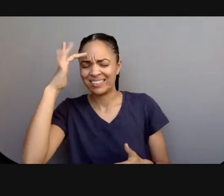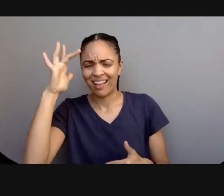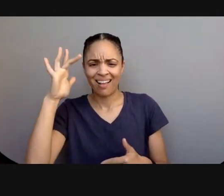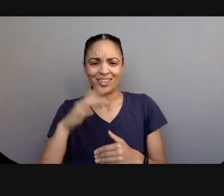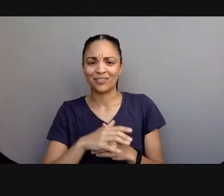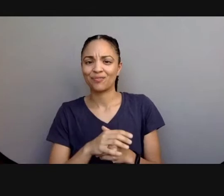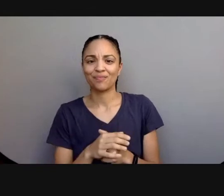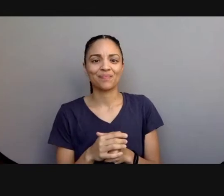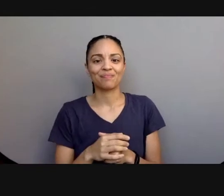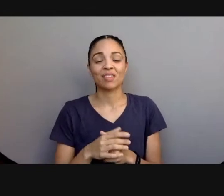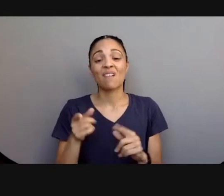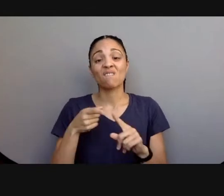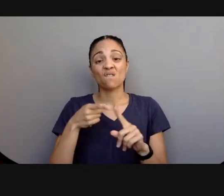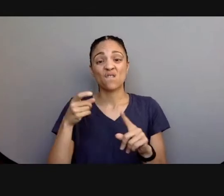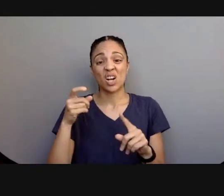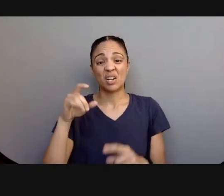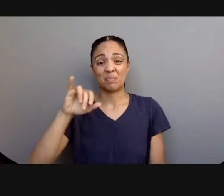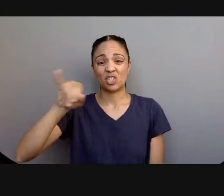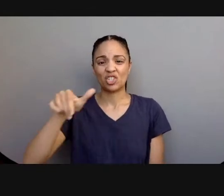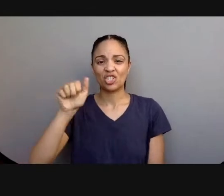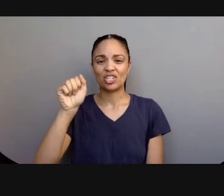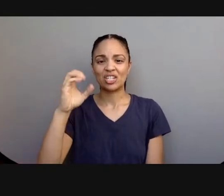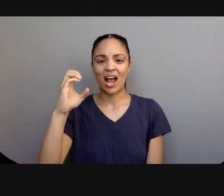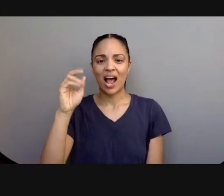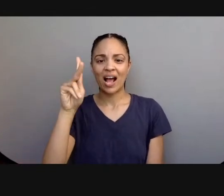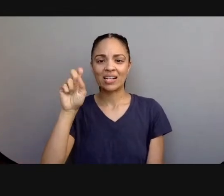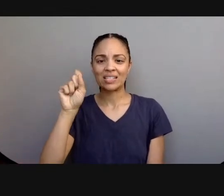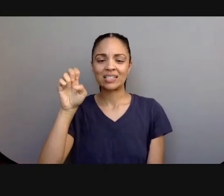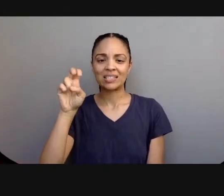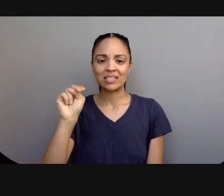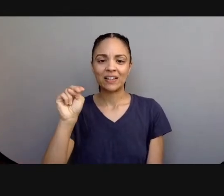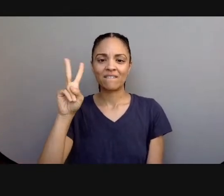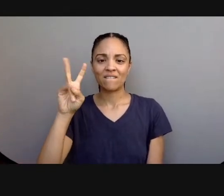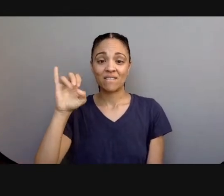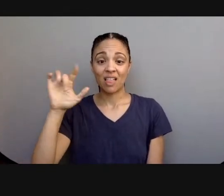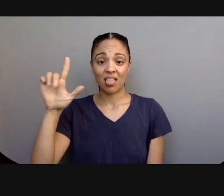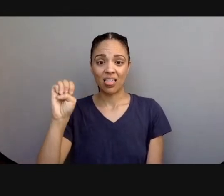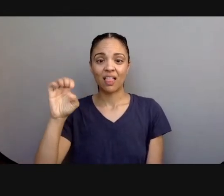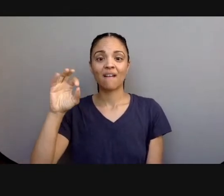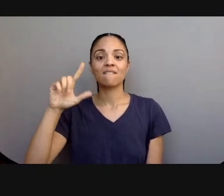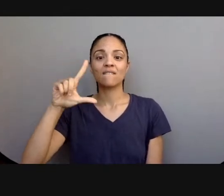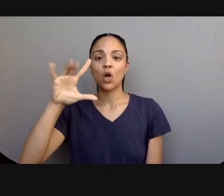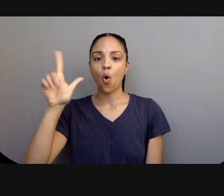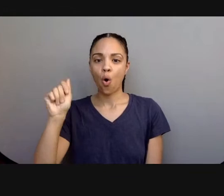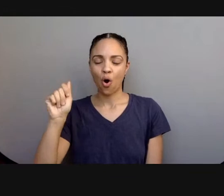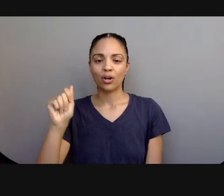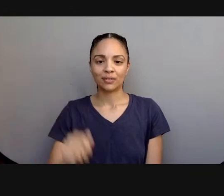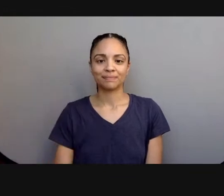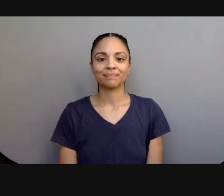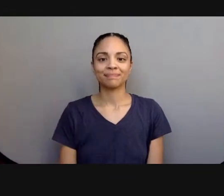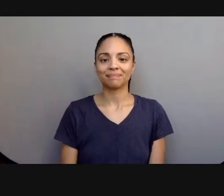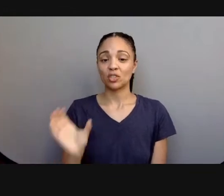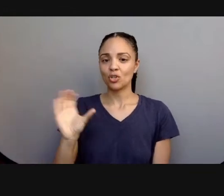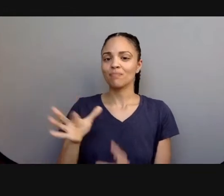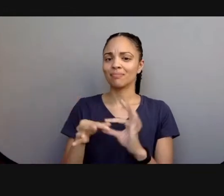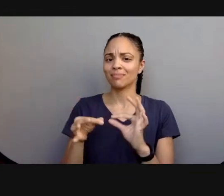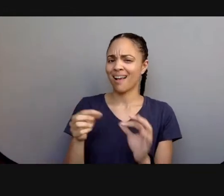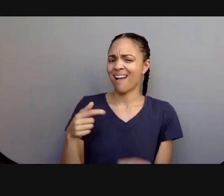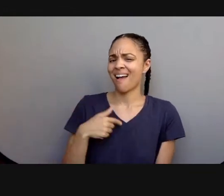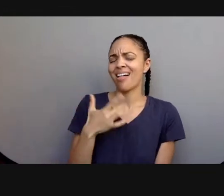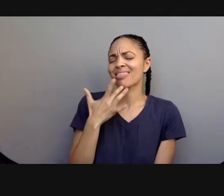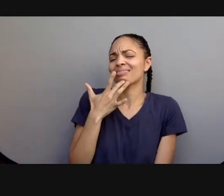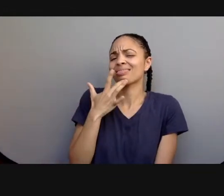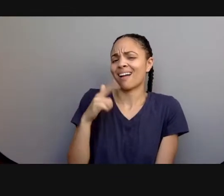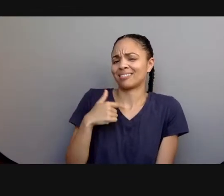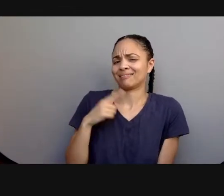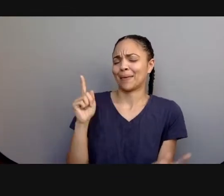Jacksonville, Florida. And okay, I'm lucky because I got to meet Pops. Yeah. Tell them about